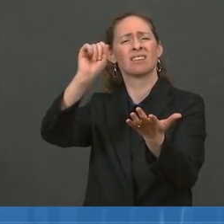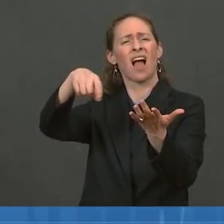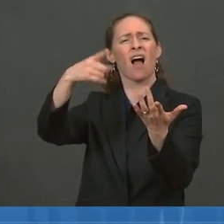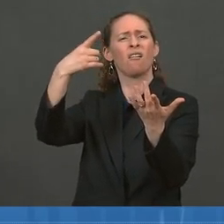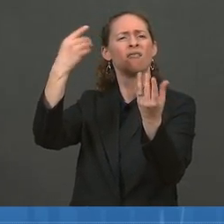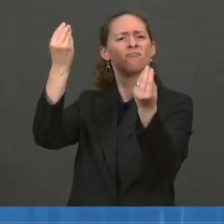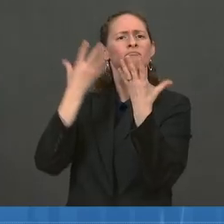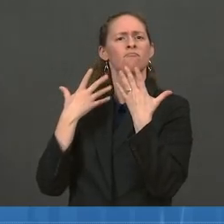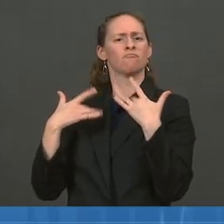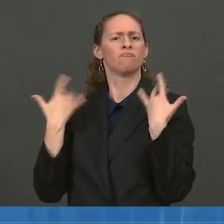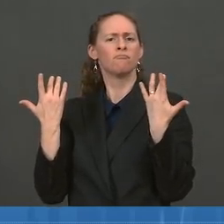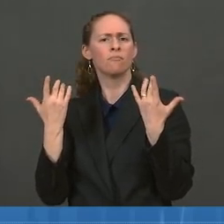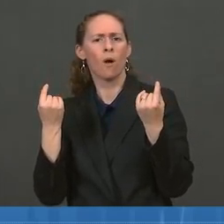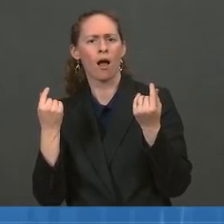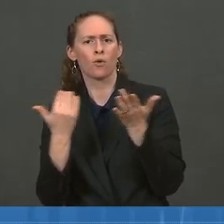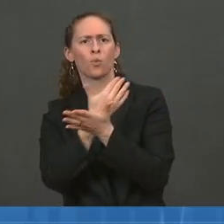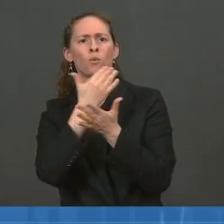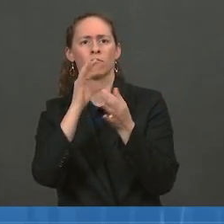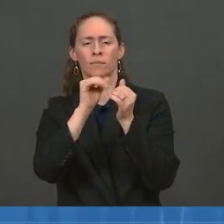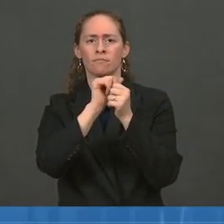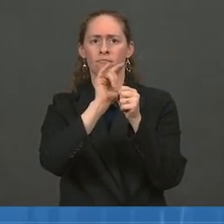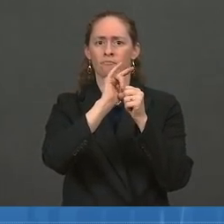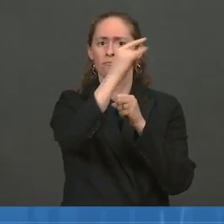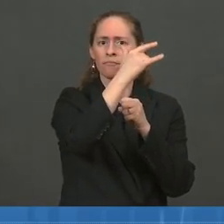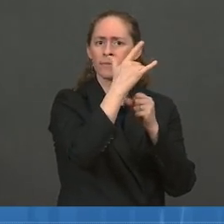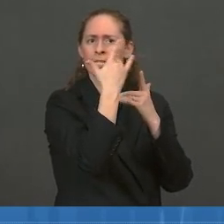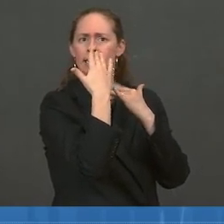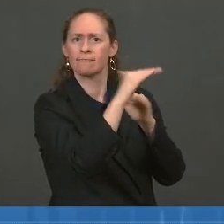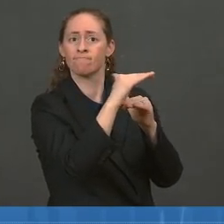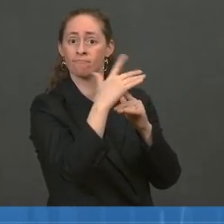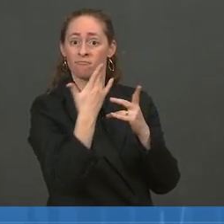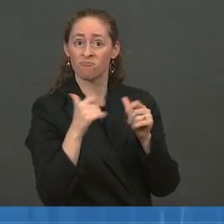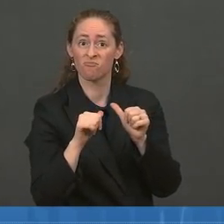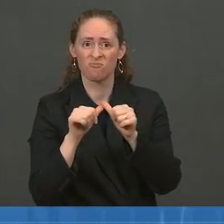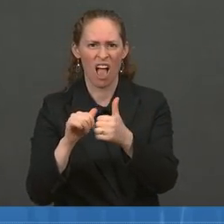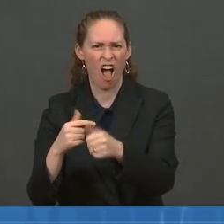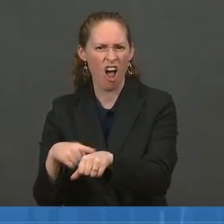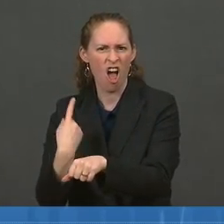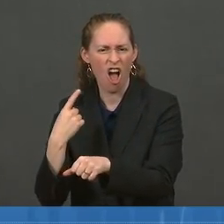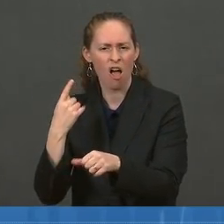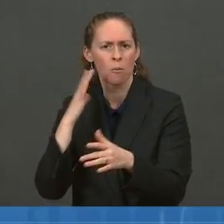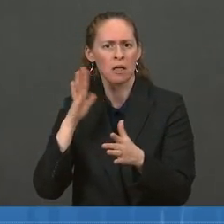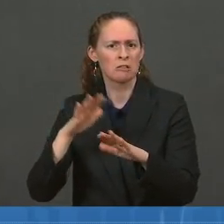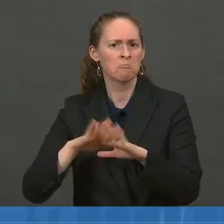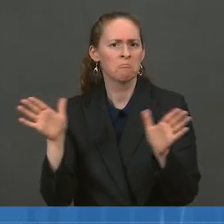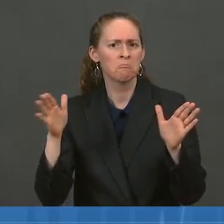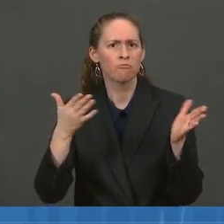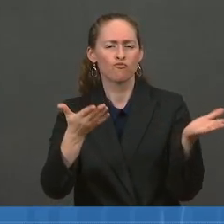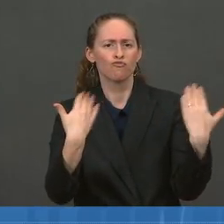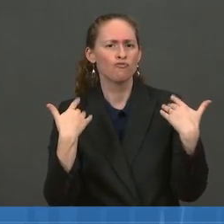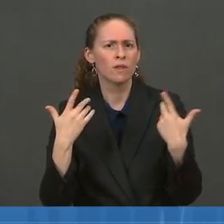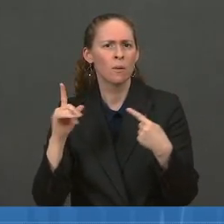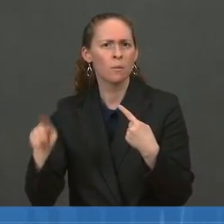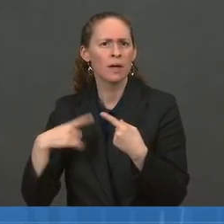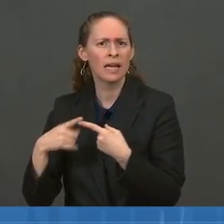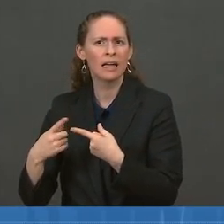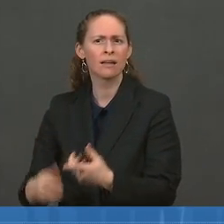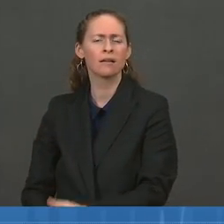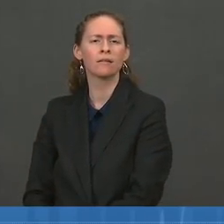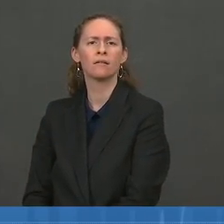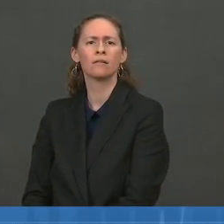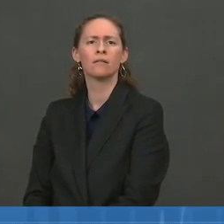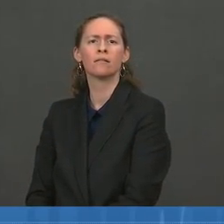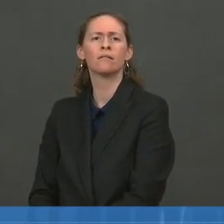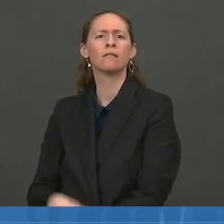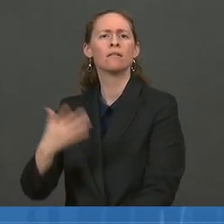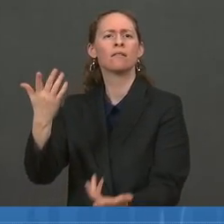Africa and the region, countries in the region there. What metrics are you looking at to see when to ease those? And then to follow up on Dr. Wentz's question, or